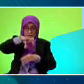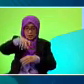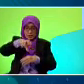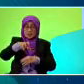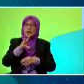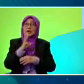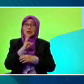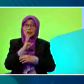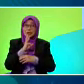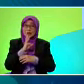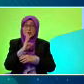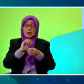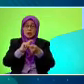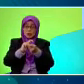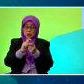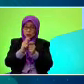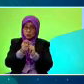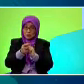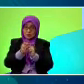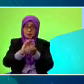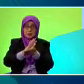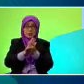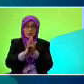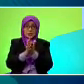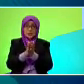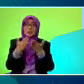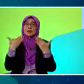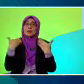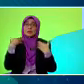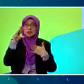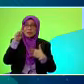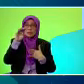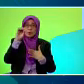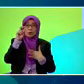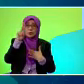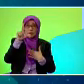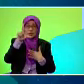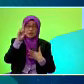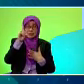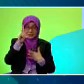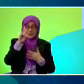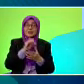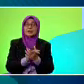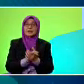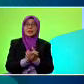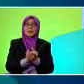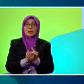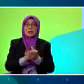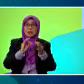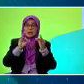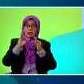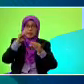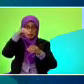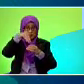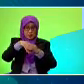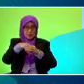that condition. Therefore, microorganisms can only grow on the grape in the tap of water. Okay,